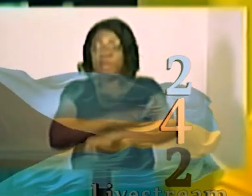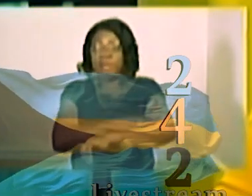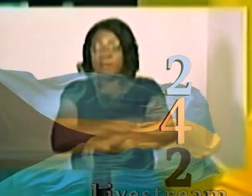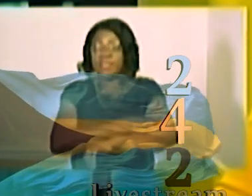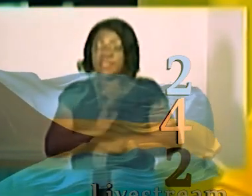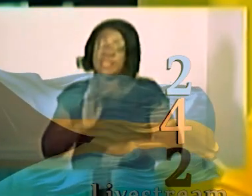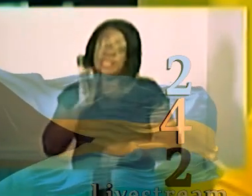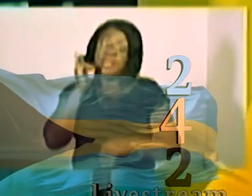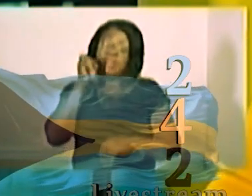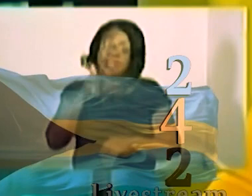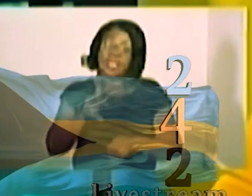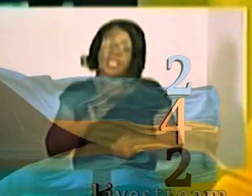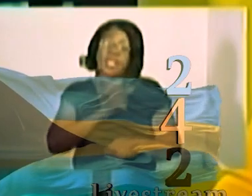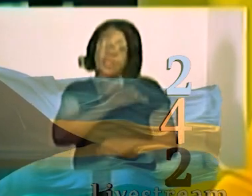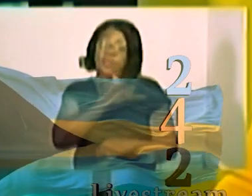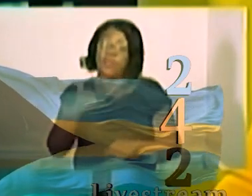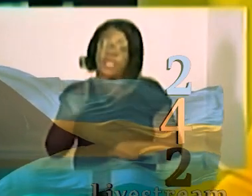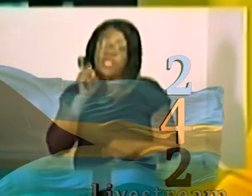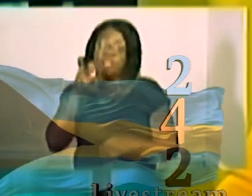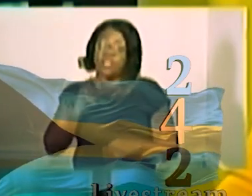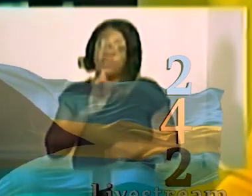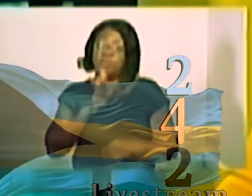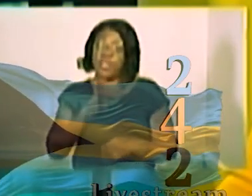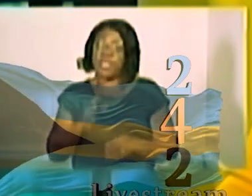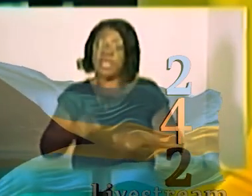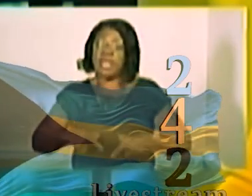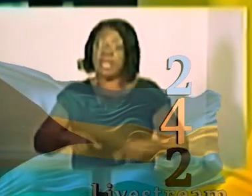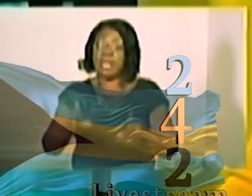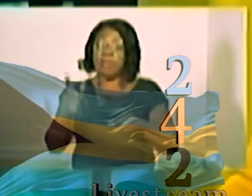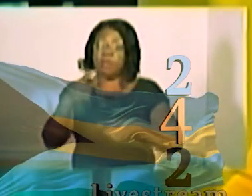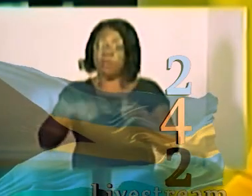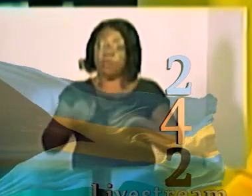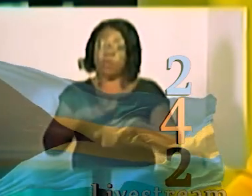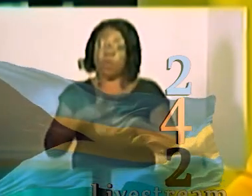demonstrated during these past 8 weeks.